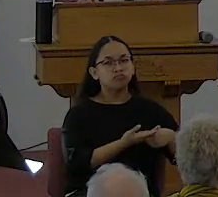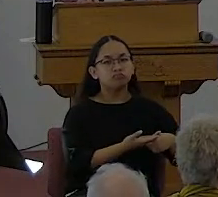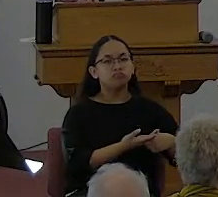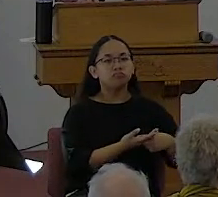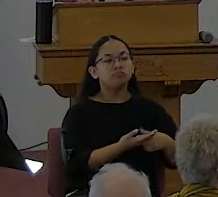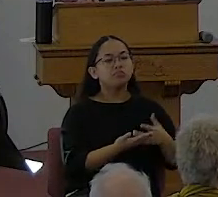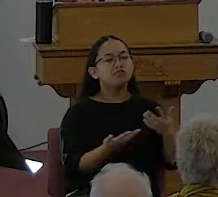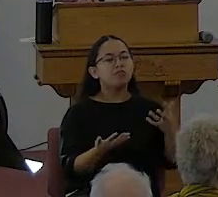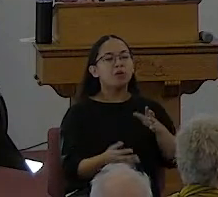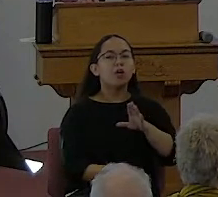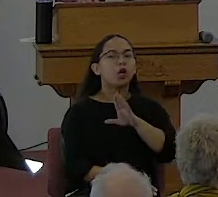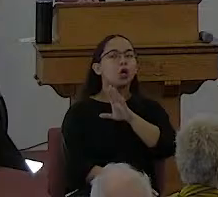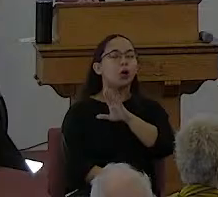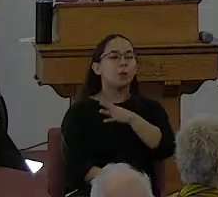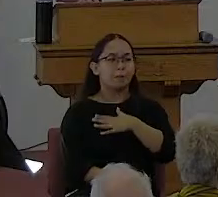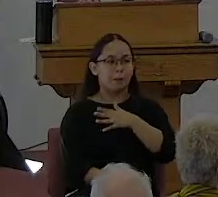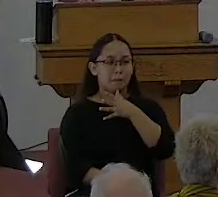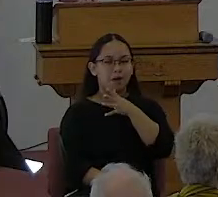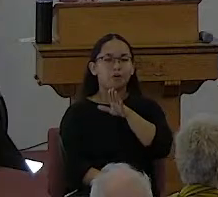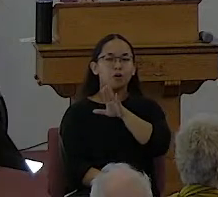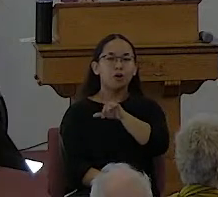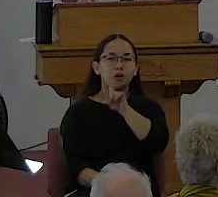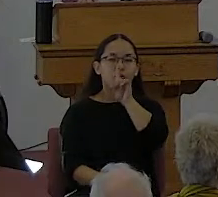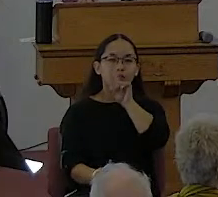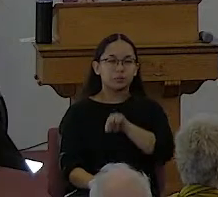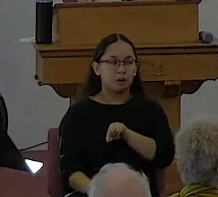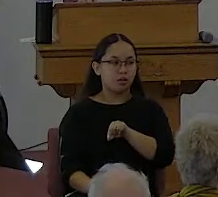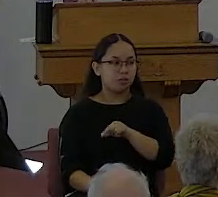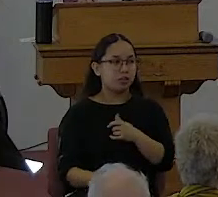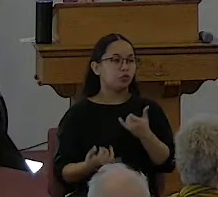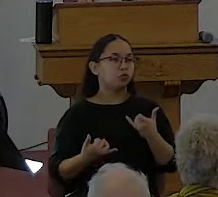her response would be to current events.